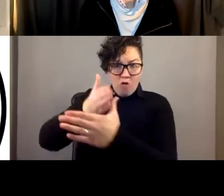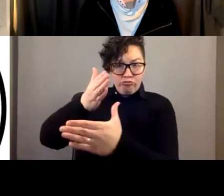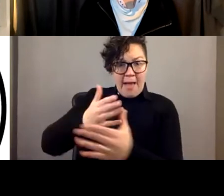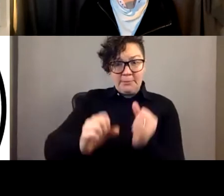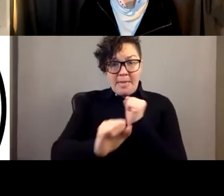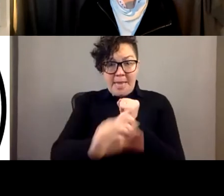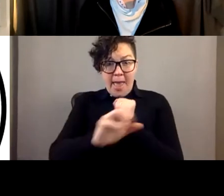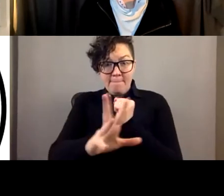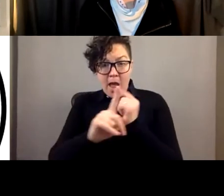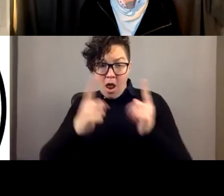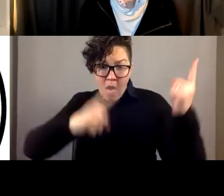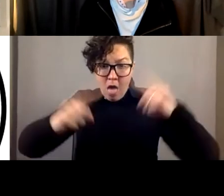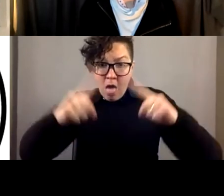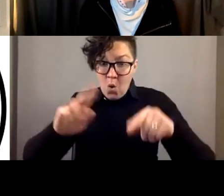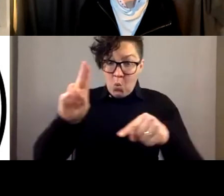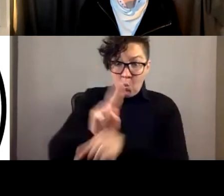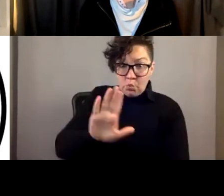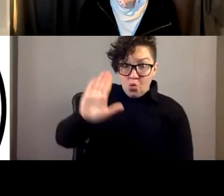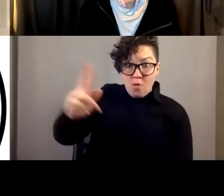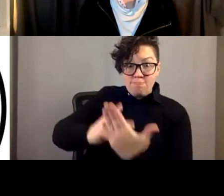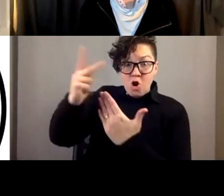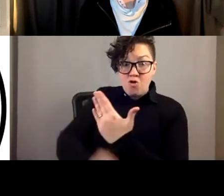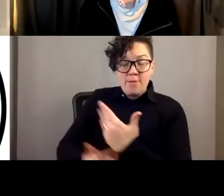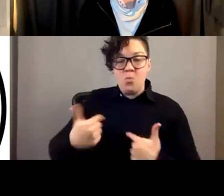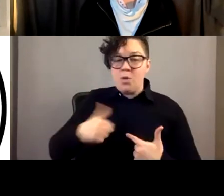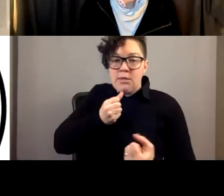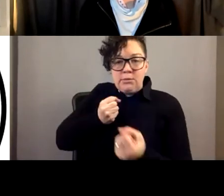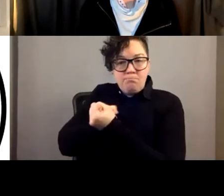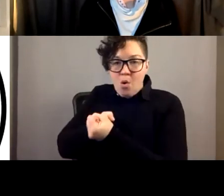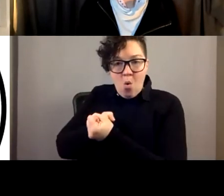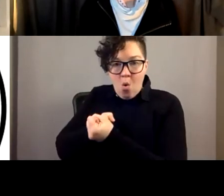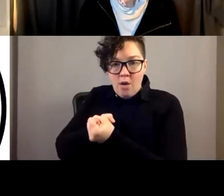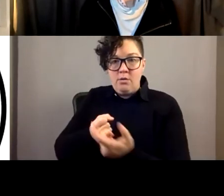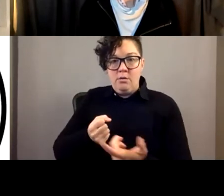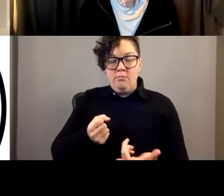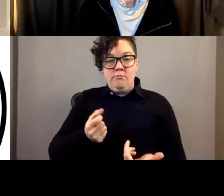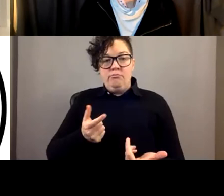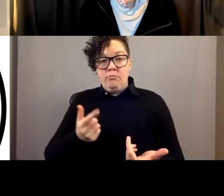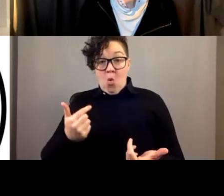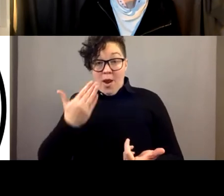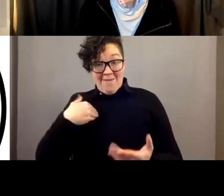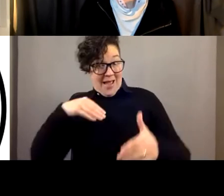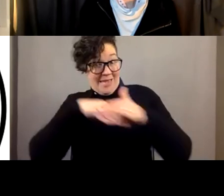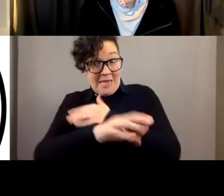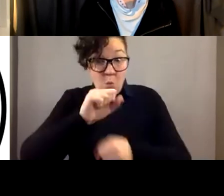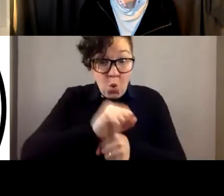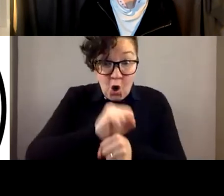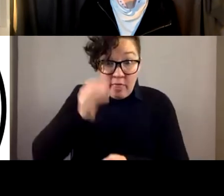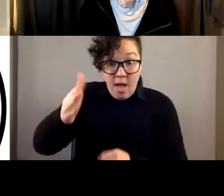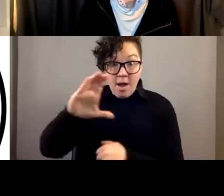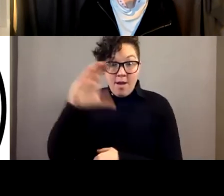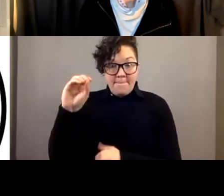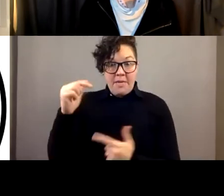not, as consumers, as potential future creators of these spaces, that we will find ways to take these threats seriously